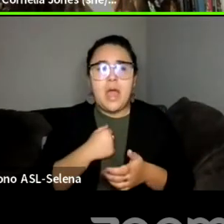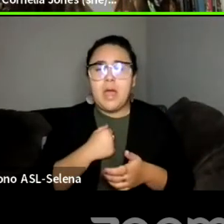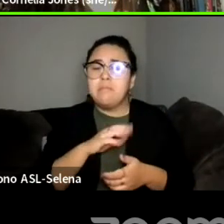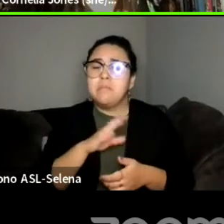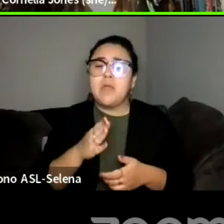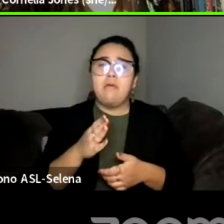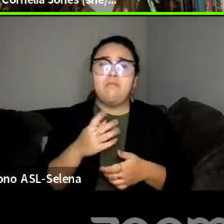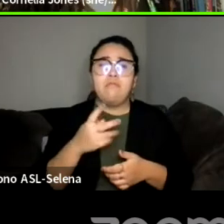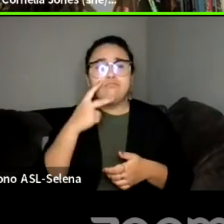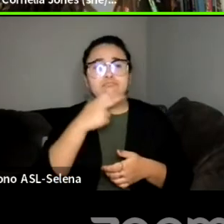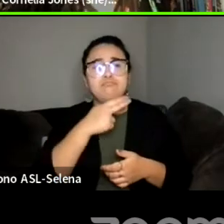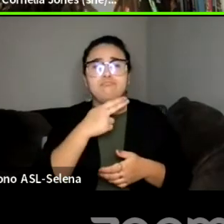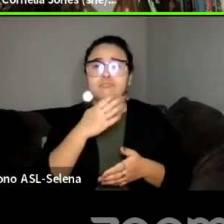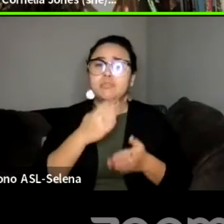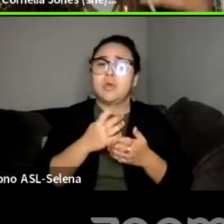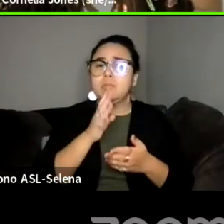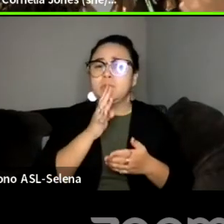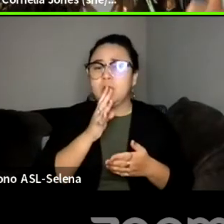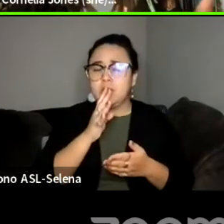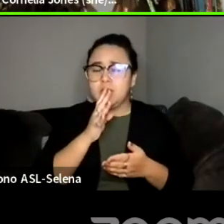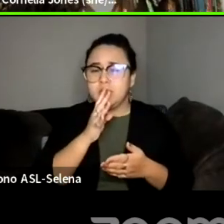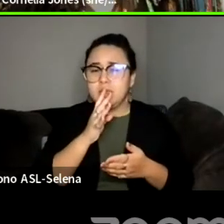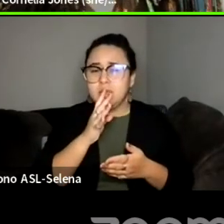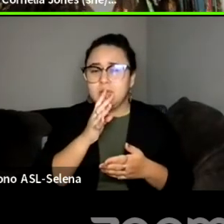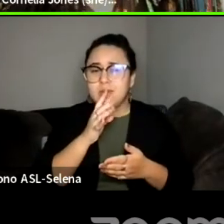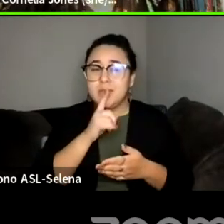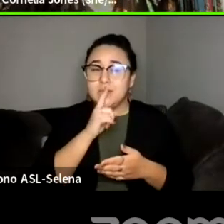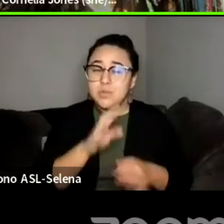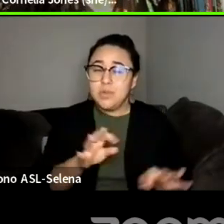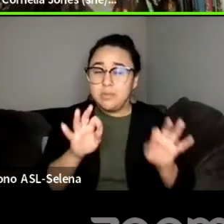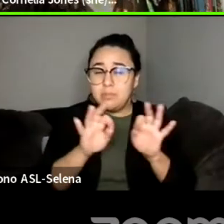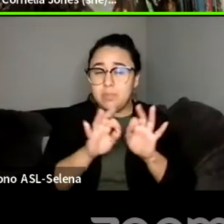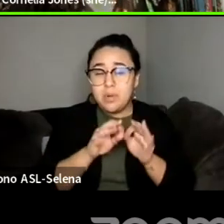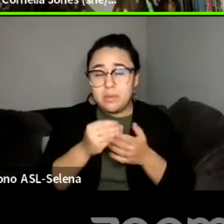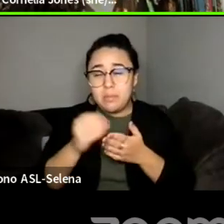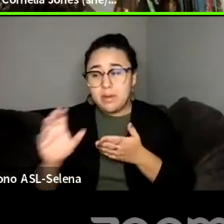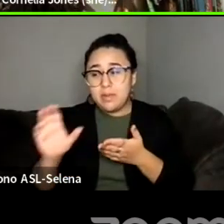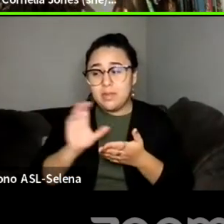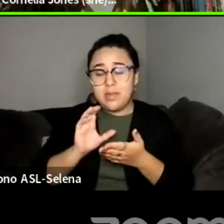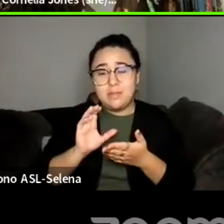how important that was as a